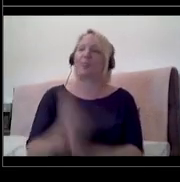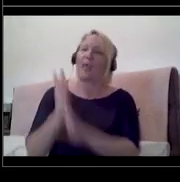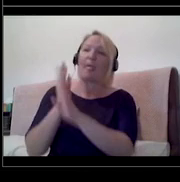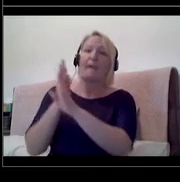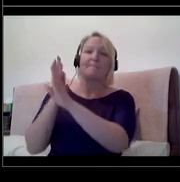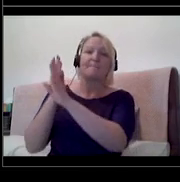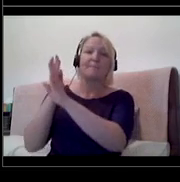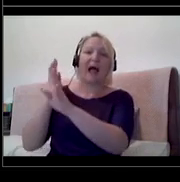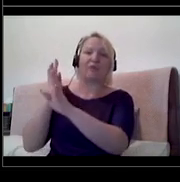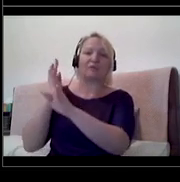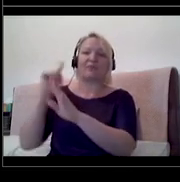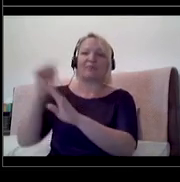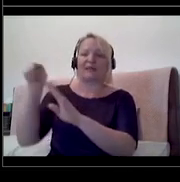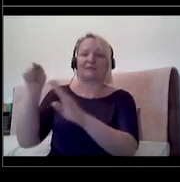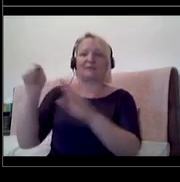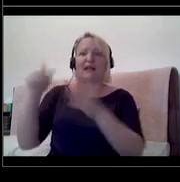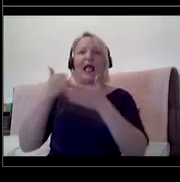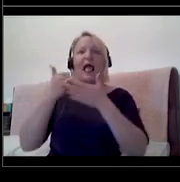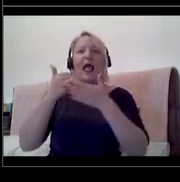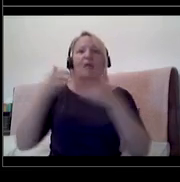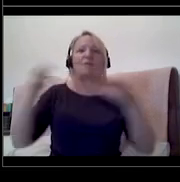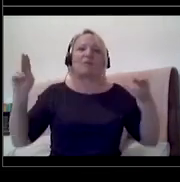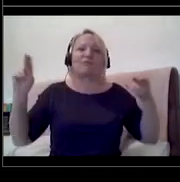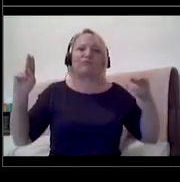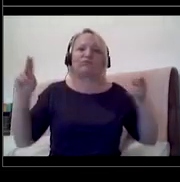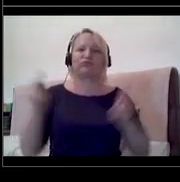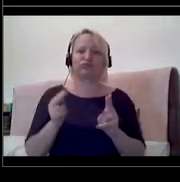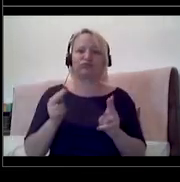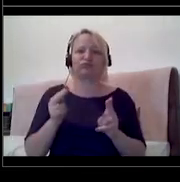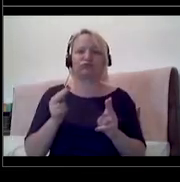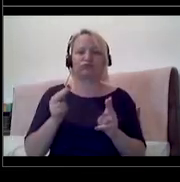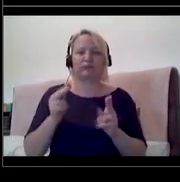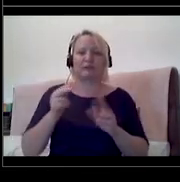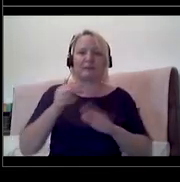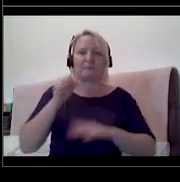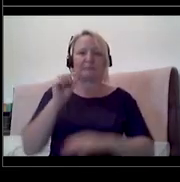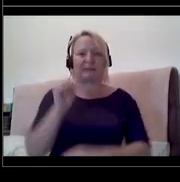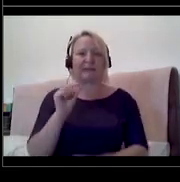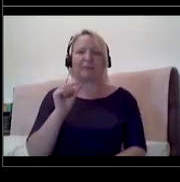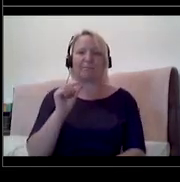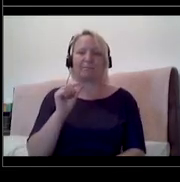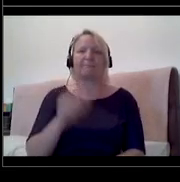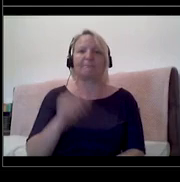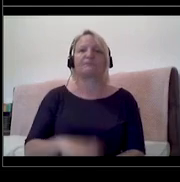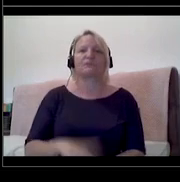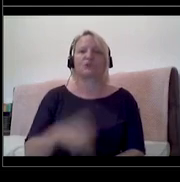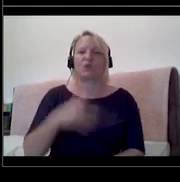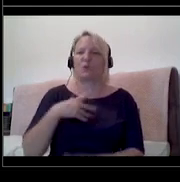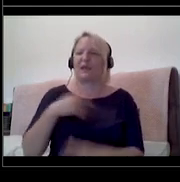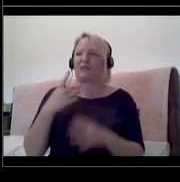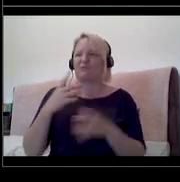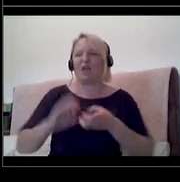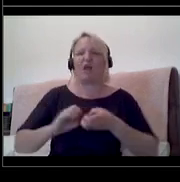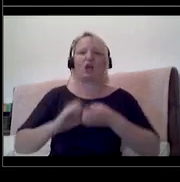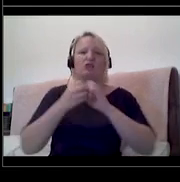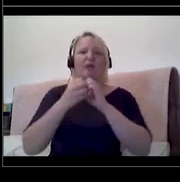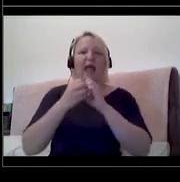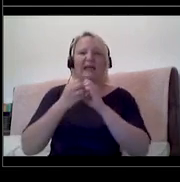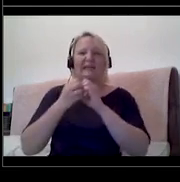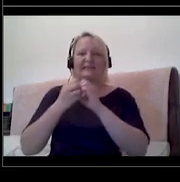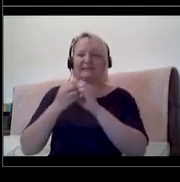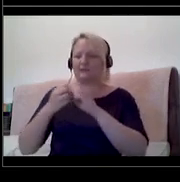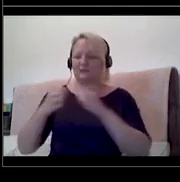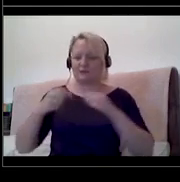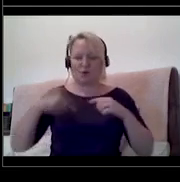and minimise the sounds of the road traffic noise by providing a block, essentially, between the source of the noise on the